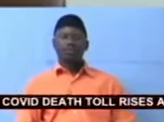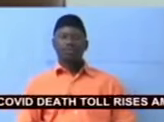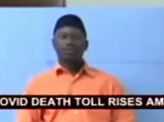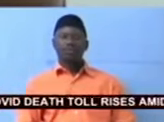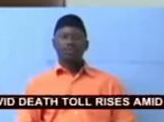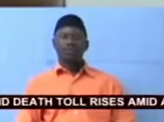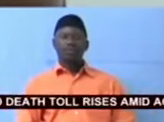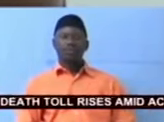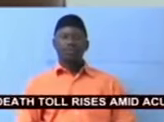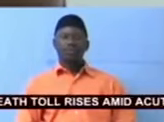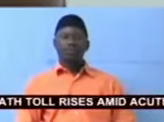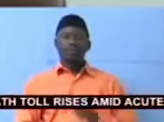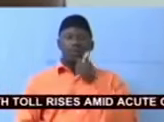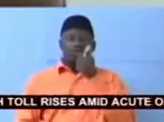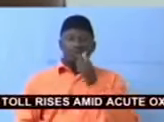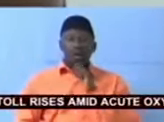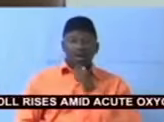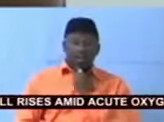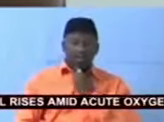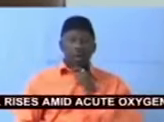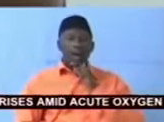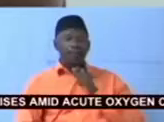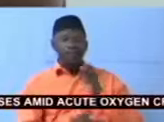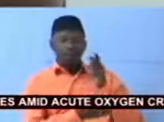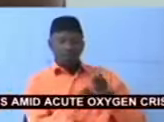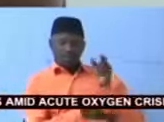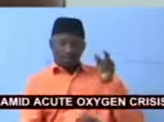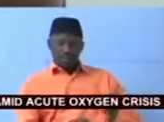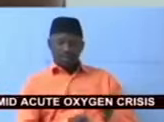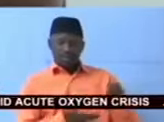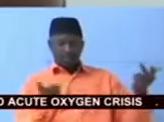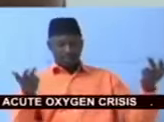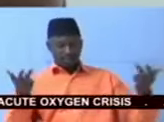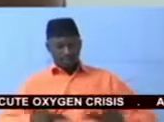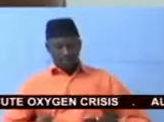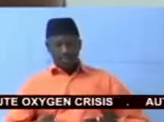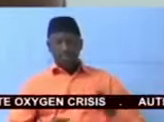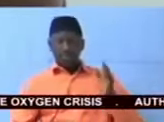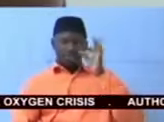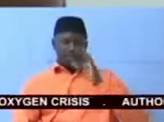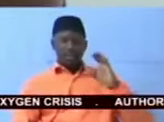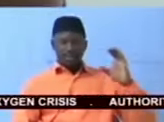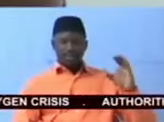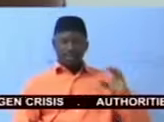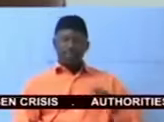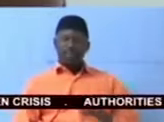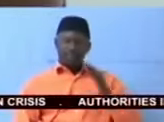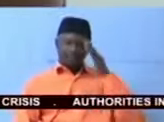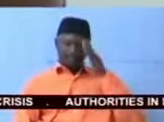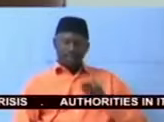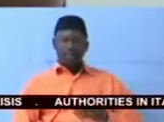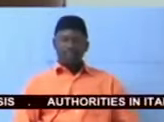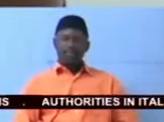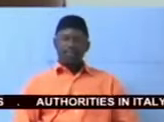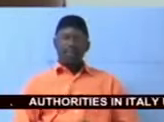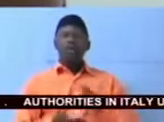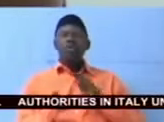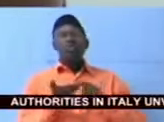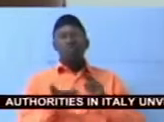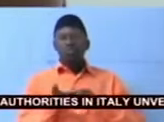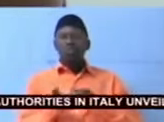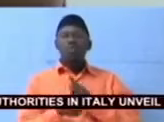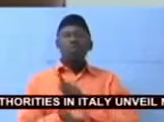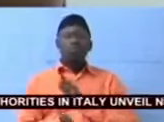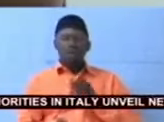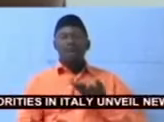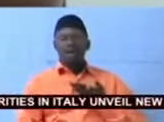Good afternoon, Mr. Witness. Good afternoon. Welcome to the TRRC. Thank you very much. As usual, we like to have interpretation during the